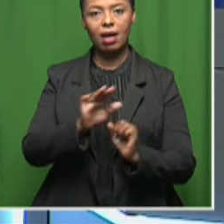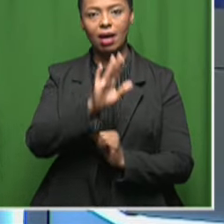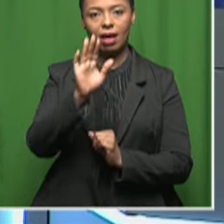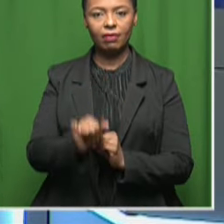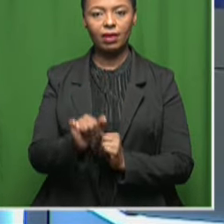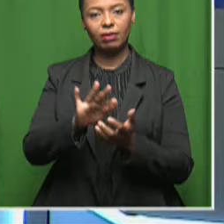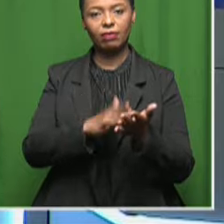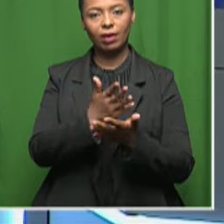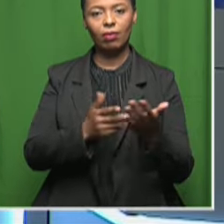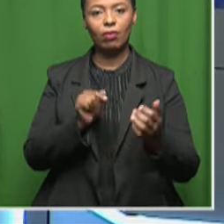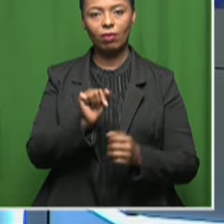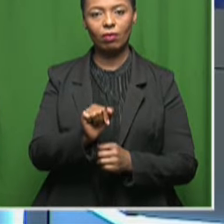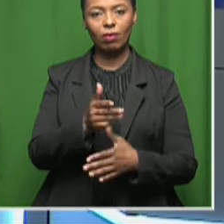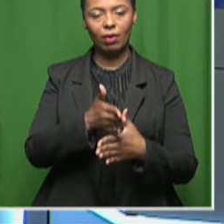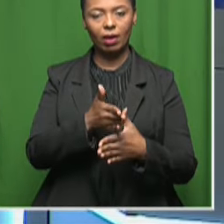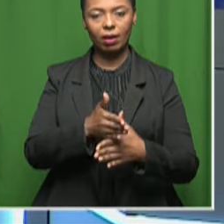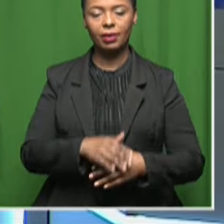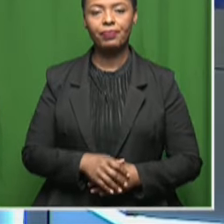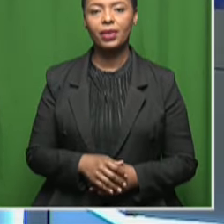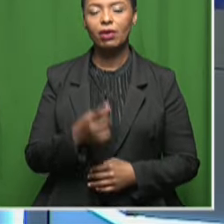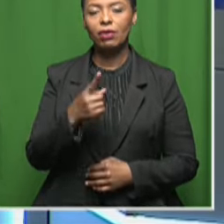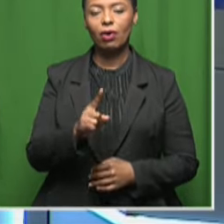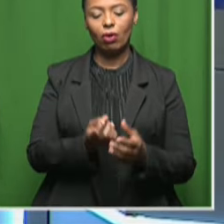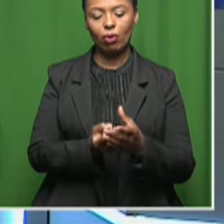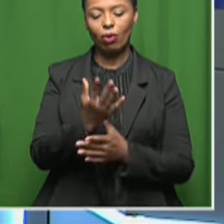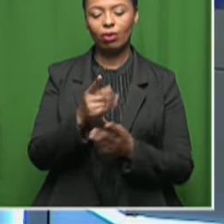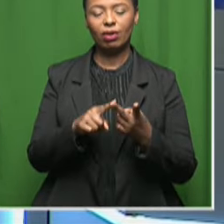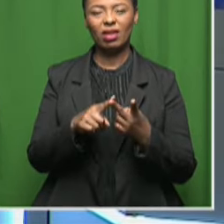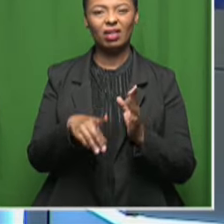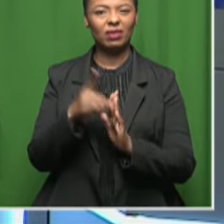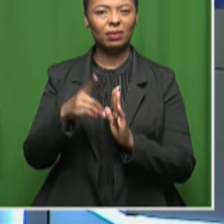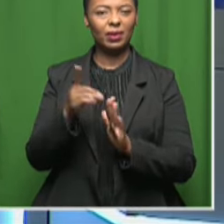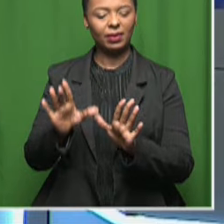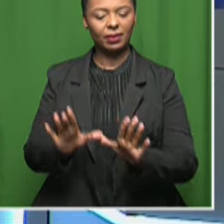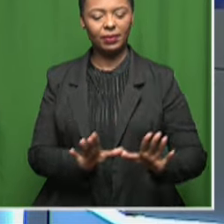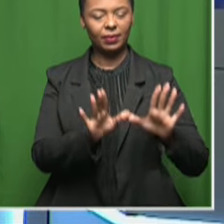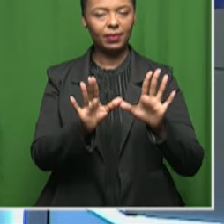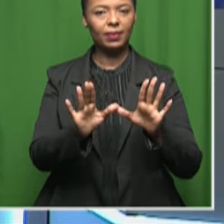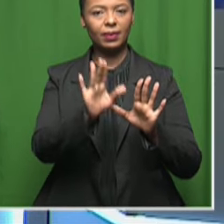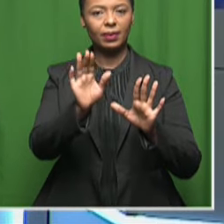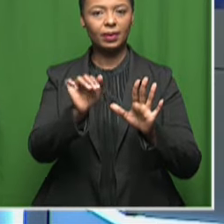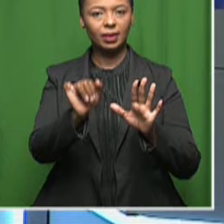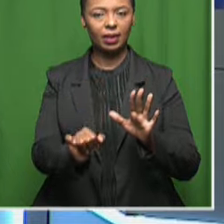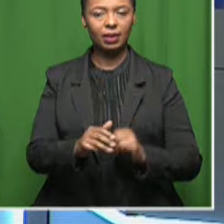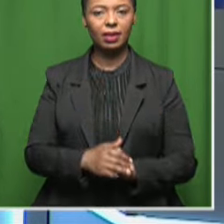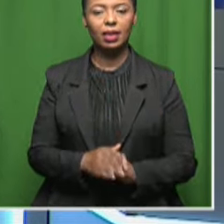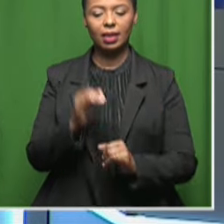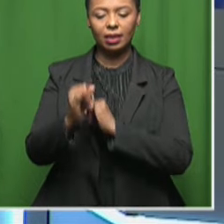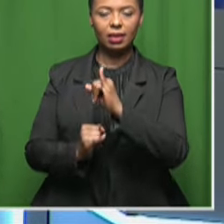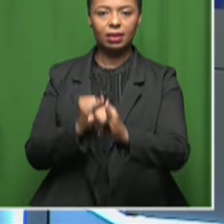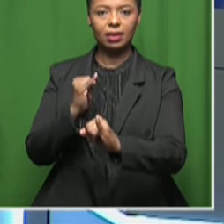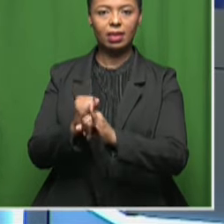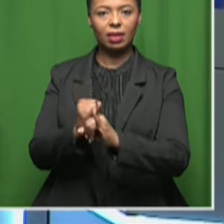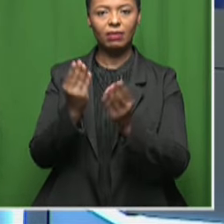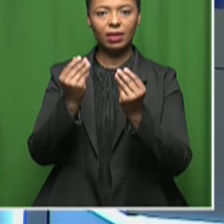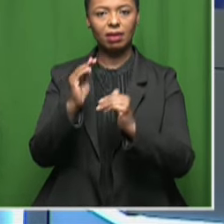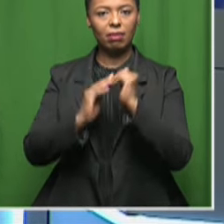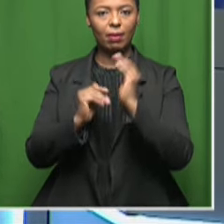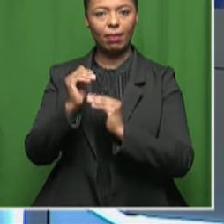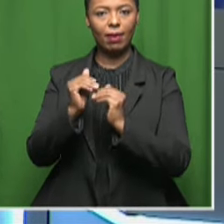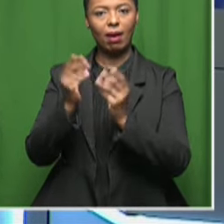time as a multi-year initiative to address growth and development on the continent. You talked about the reforming of the international financial architecture, the role